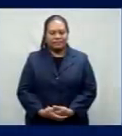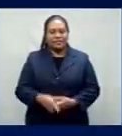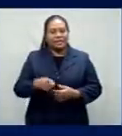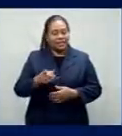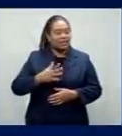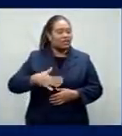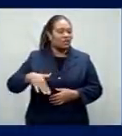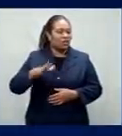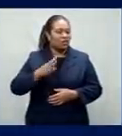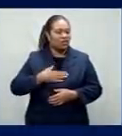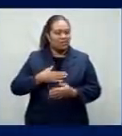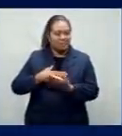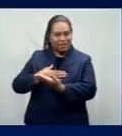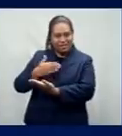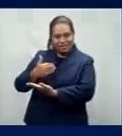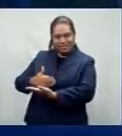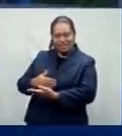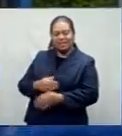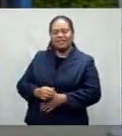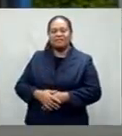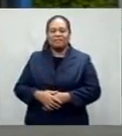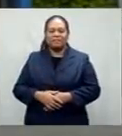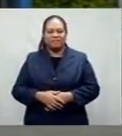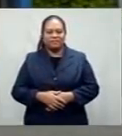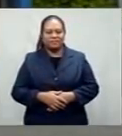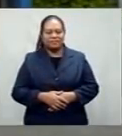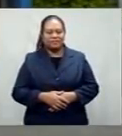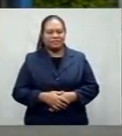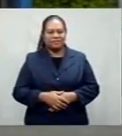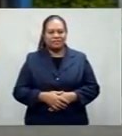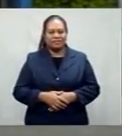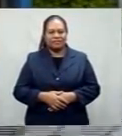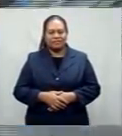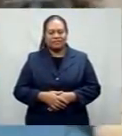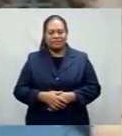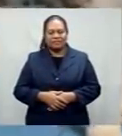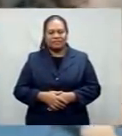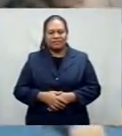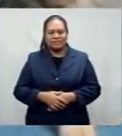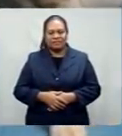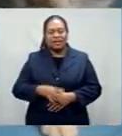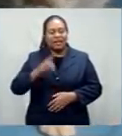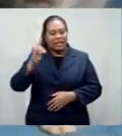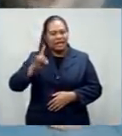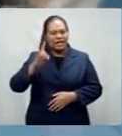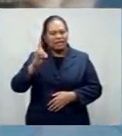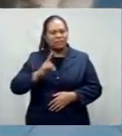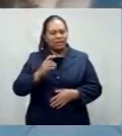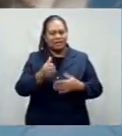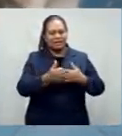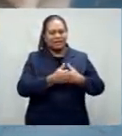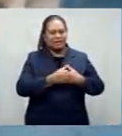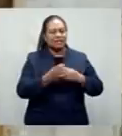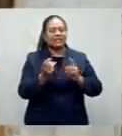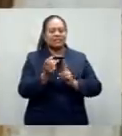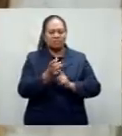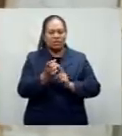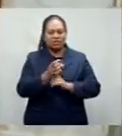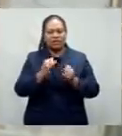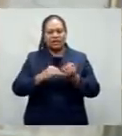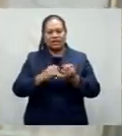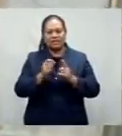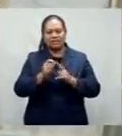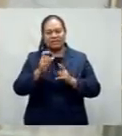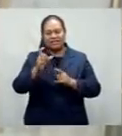That is the latest from my end, but coming up after the break, animal safety paramount for SPCA during